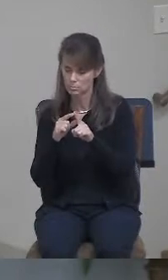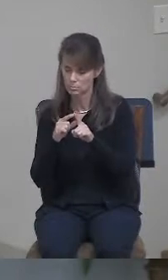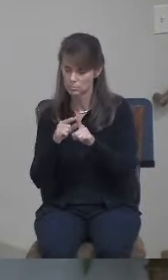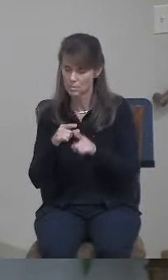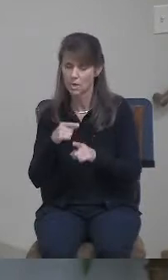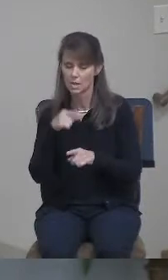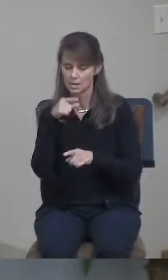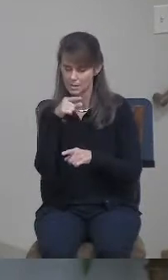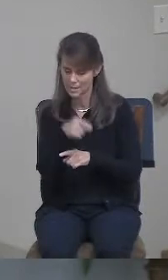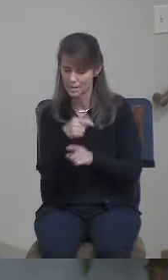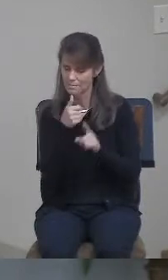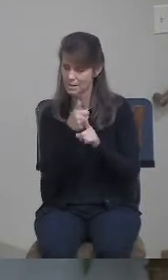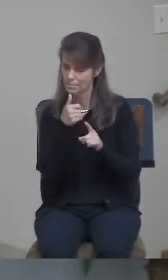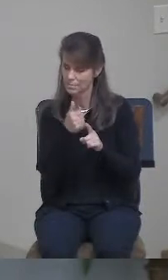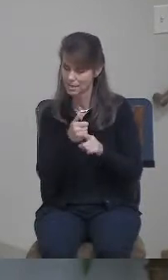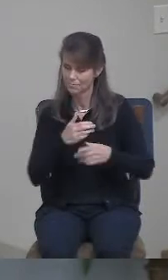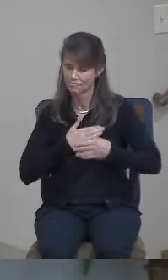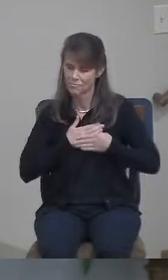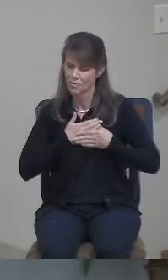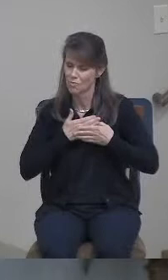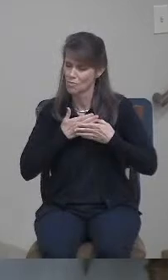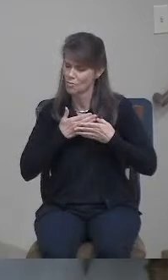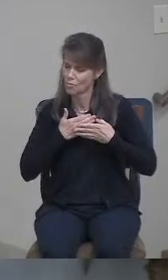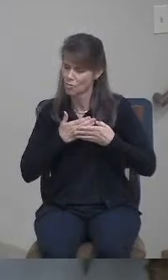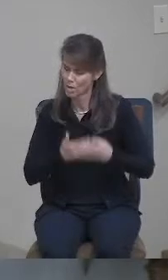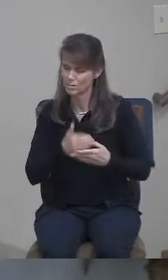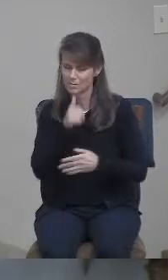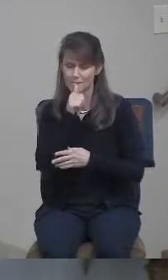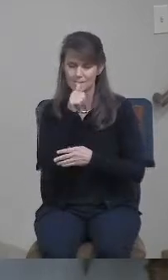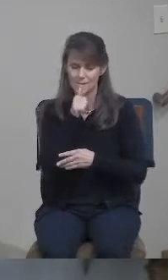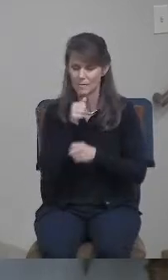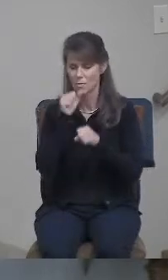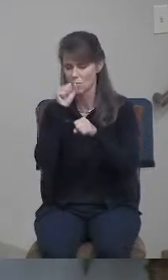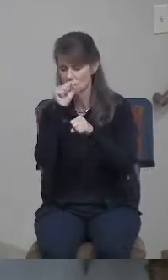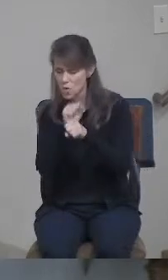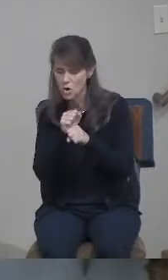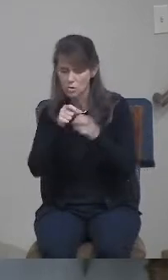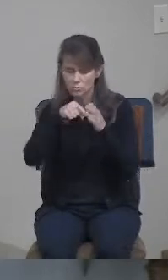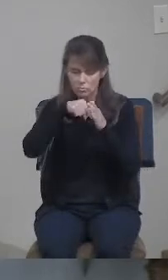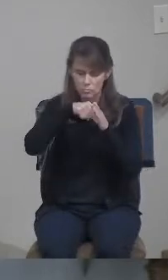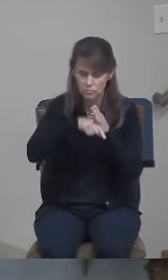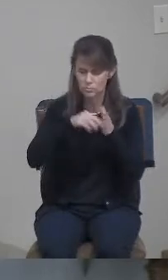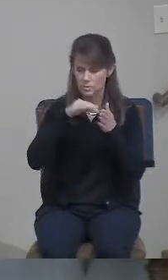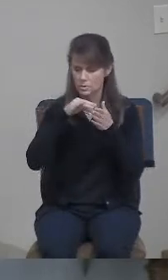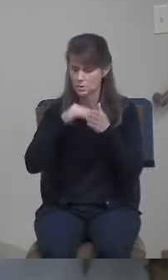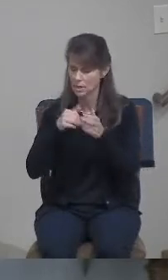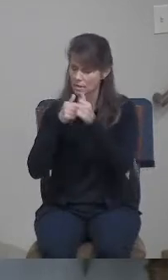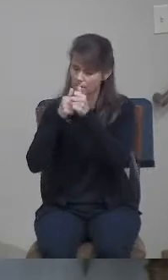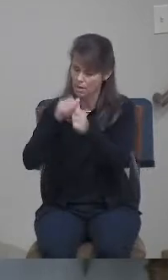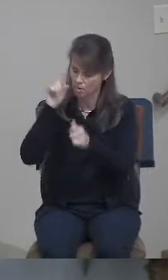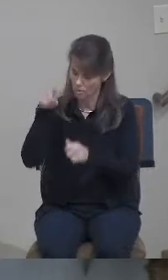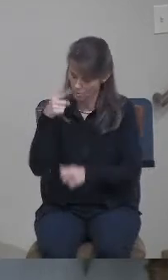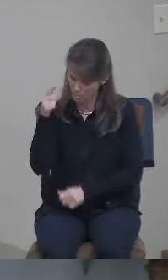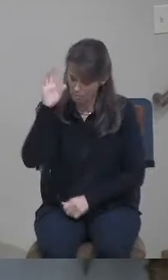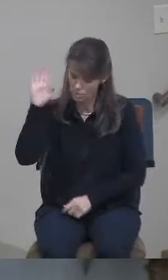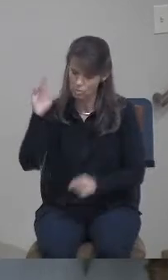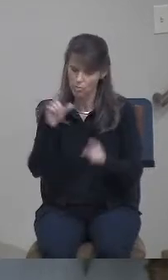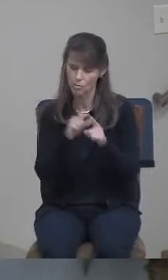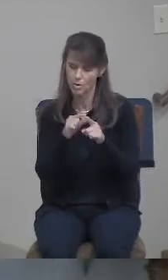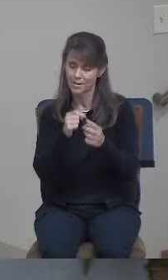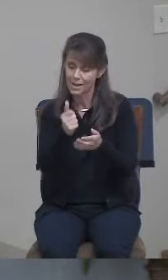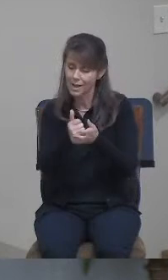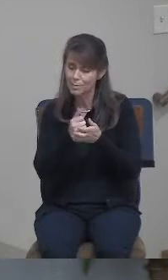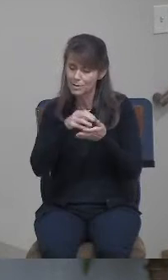persecuted and to work hard to follow only your word. Help us to learn from them. Help us to have the